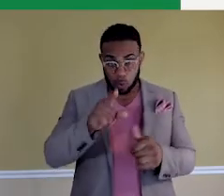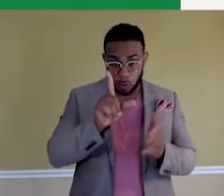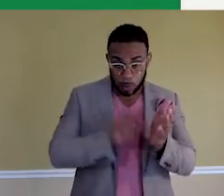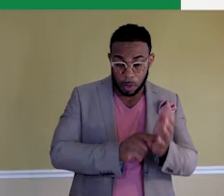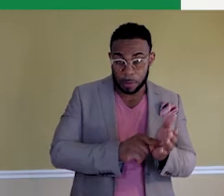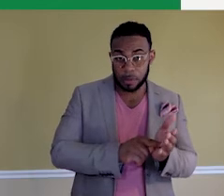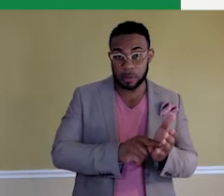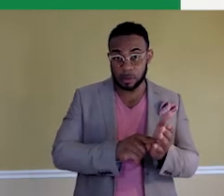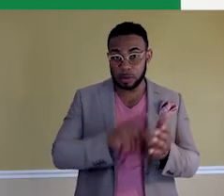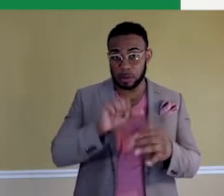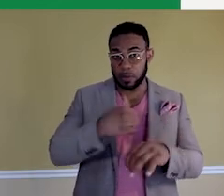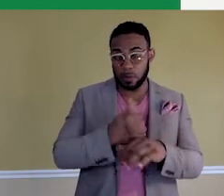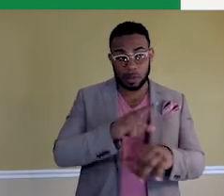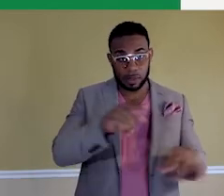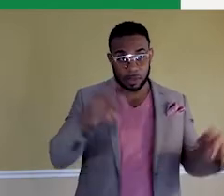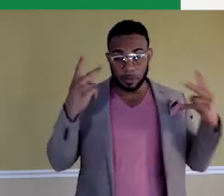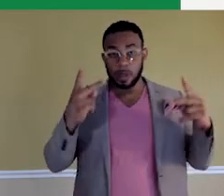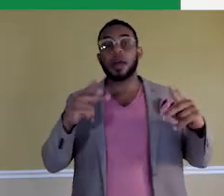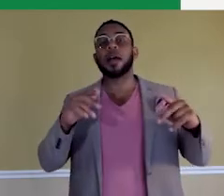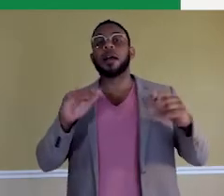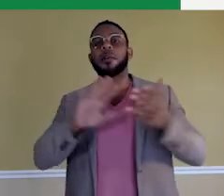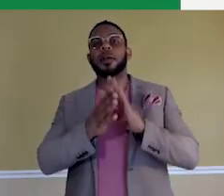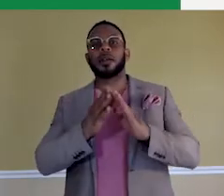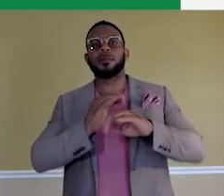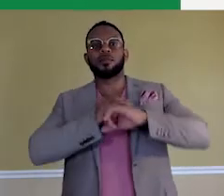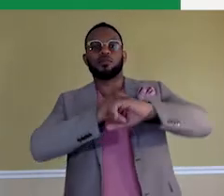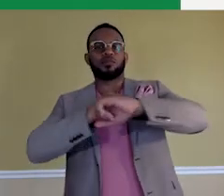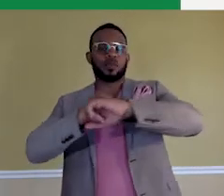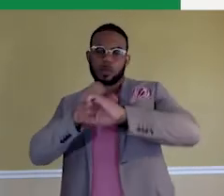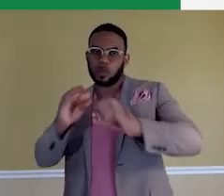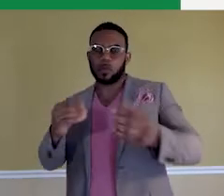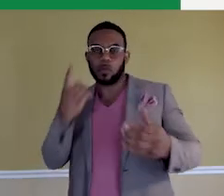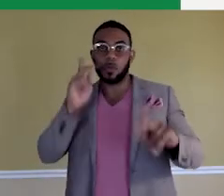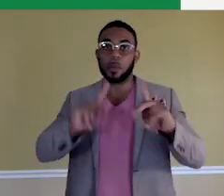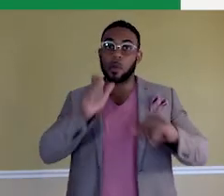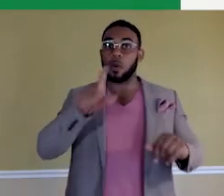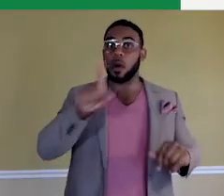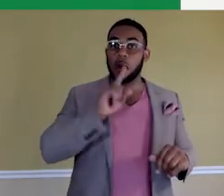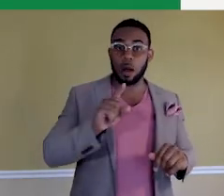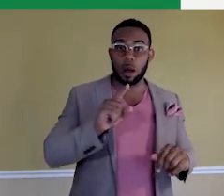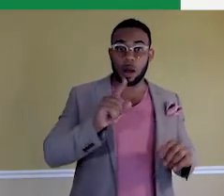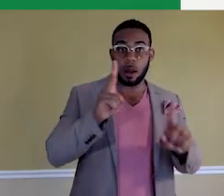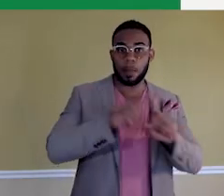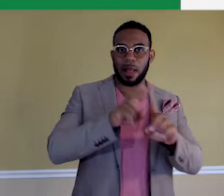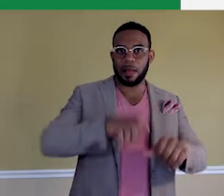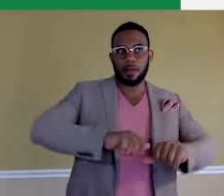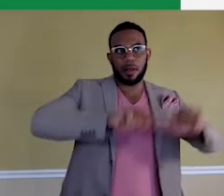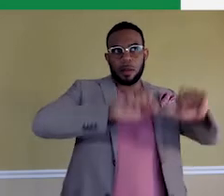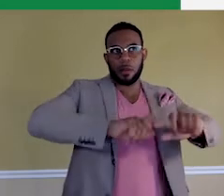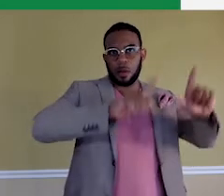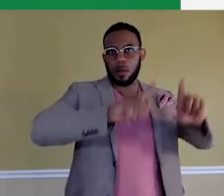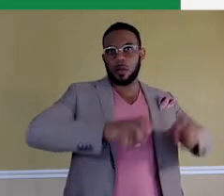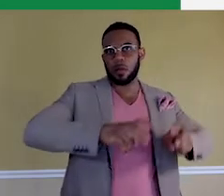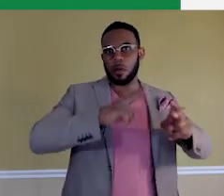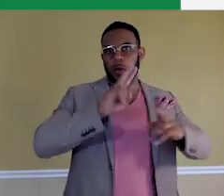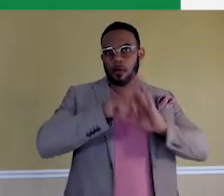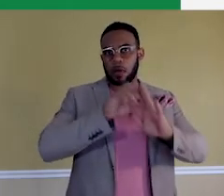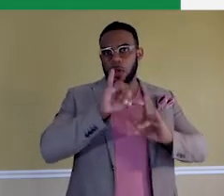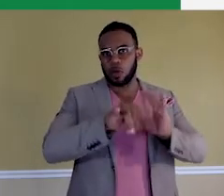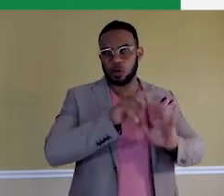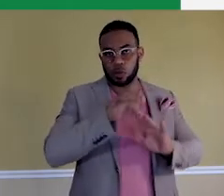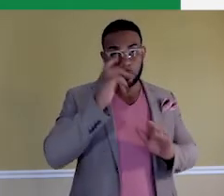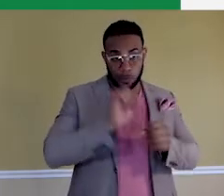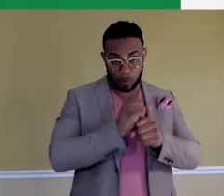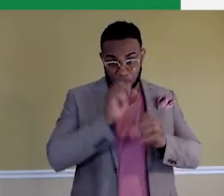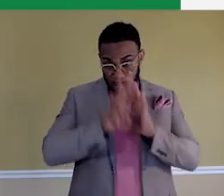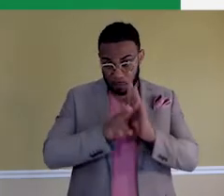published it in a form that is visible, it becomes copyright protected. So for people who upload videos to YouTube, once you make the video and it